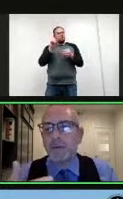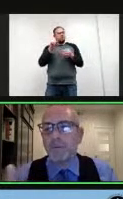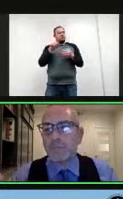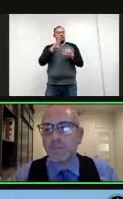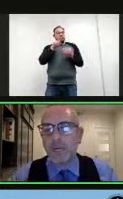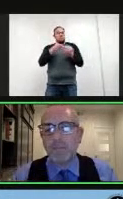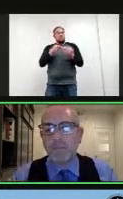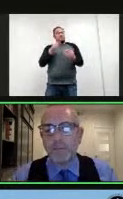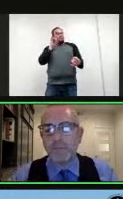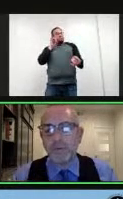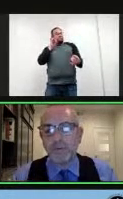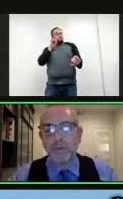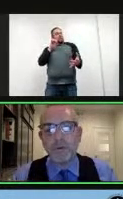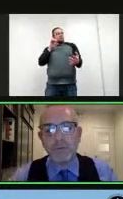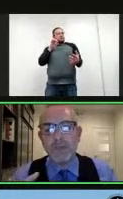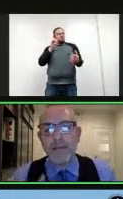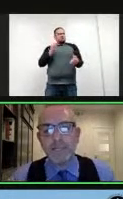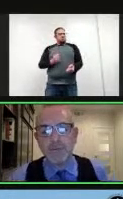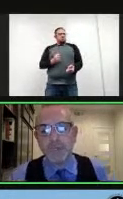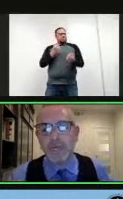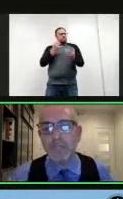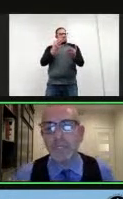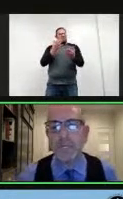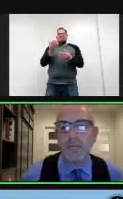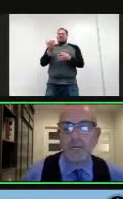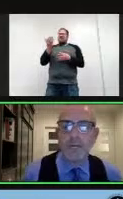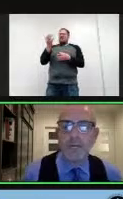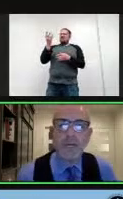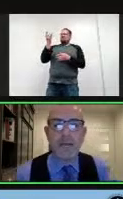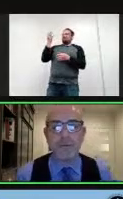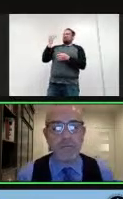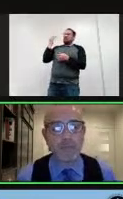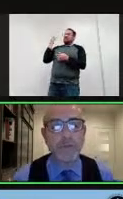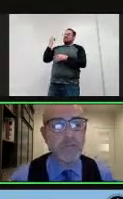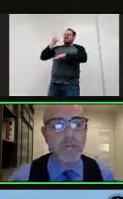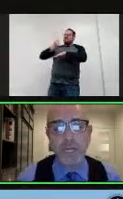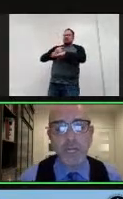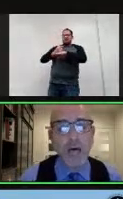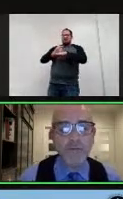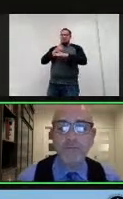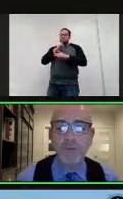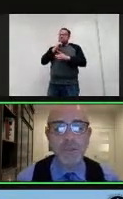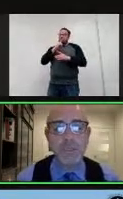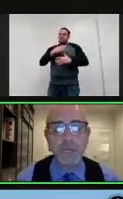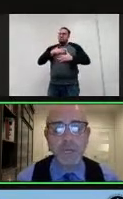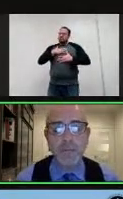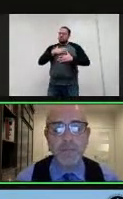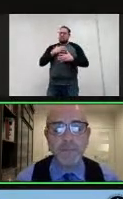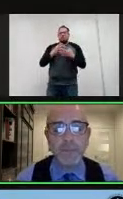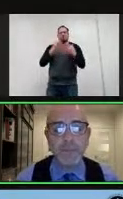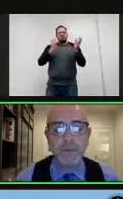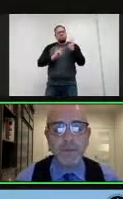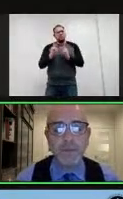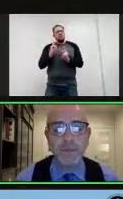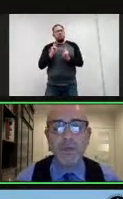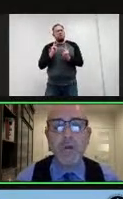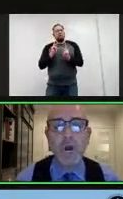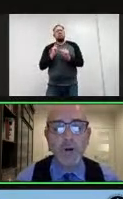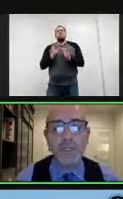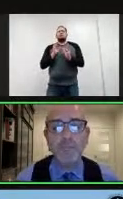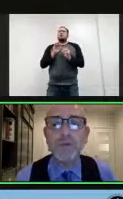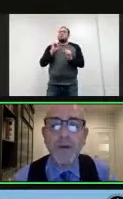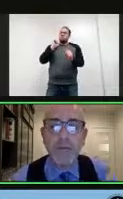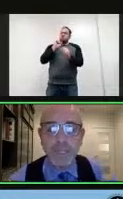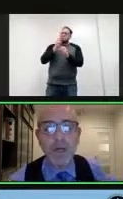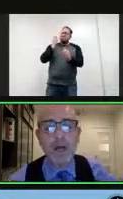feedback that was put forth over the last several days. I really appreciate a lot of folks worked